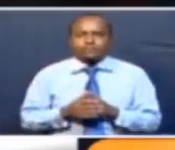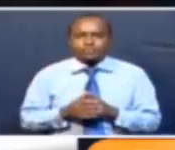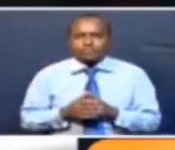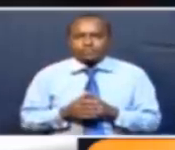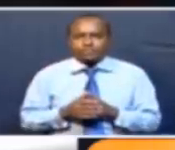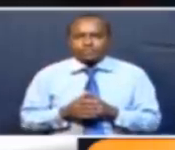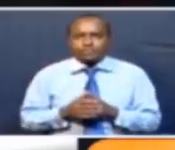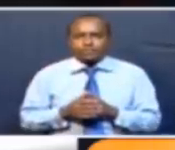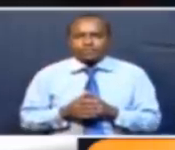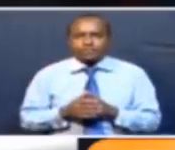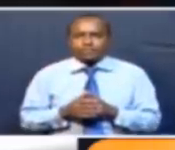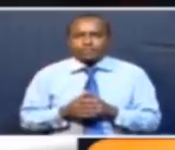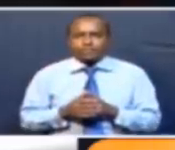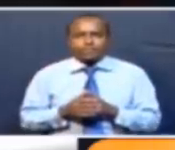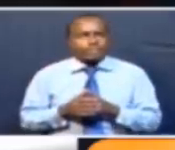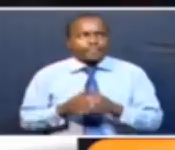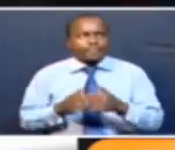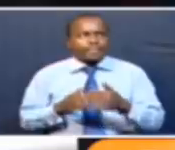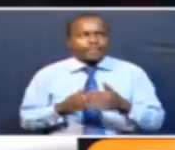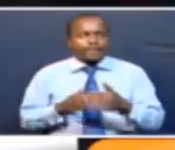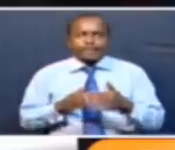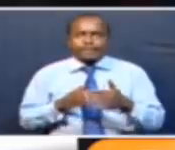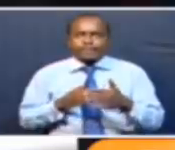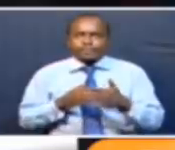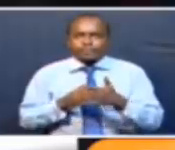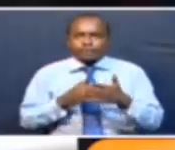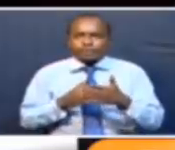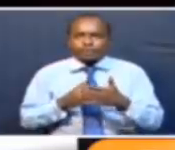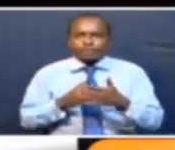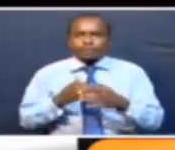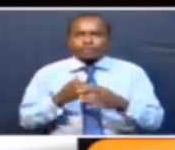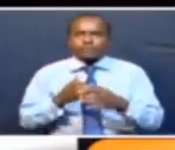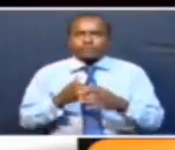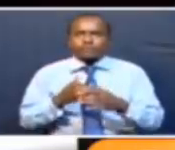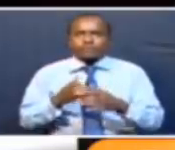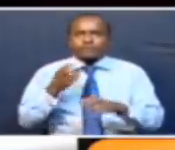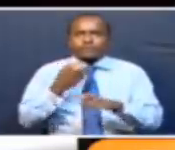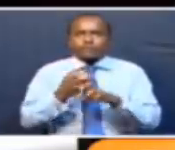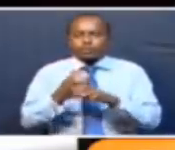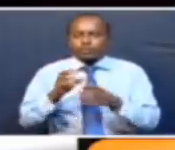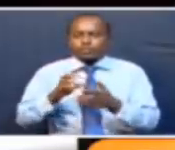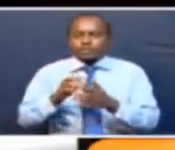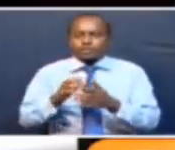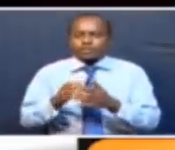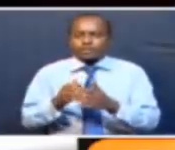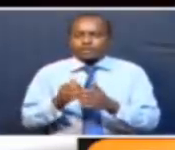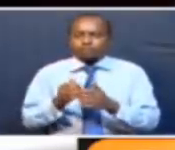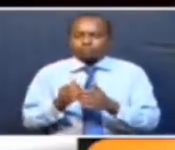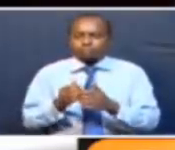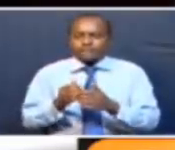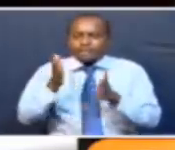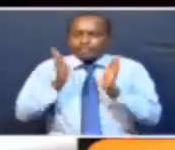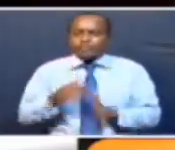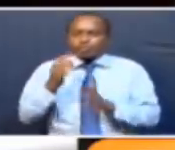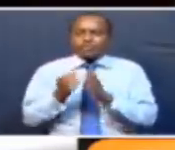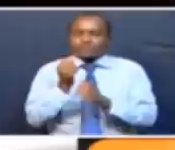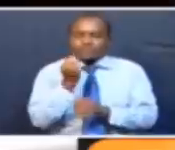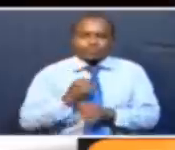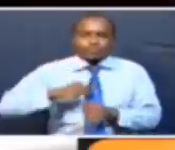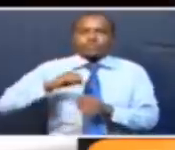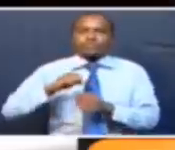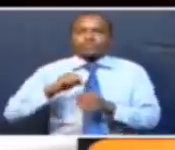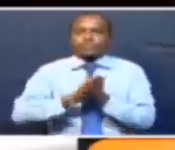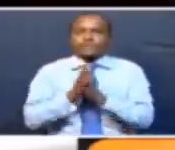The block that was rejected by the builder has turned out to be the foundation stone. So clearly, this argument we are hearing that